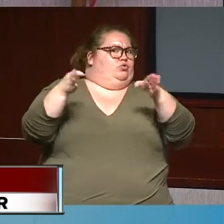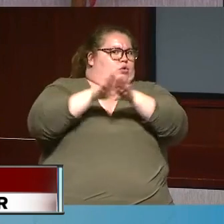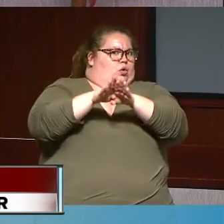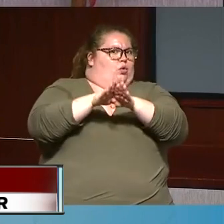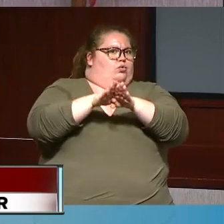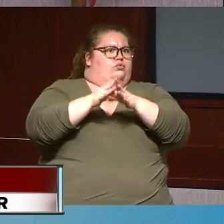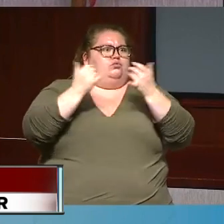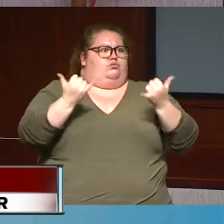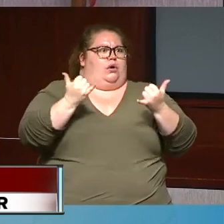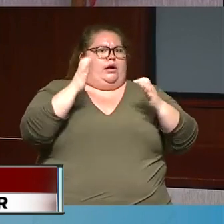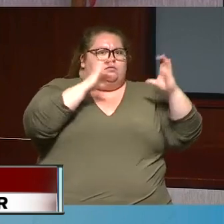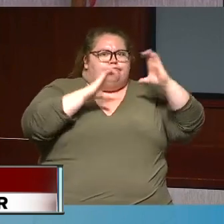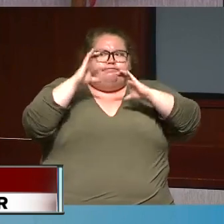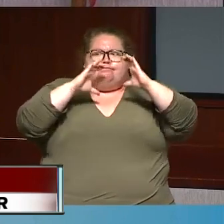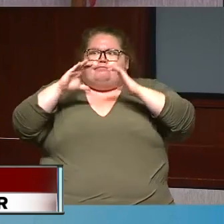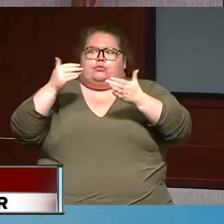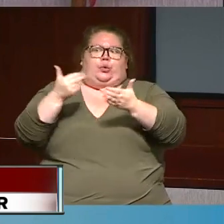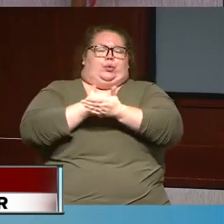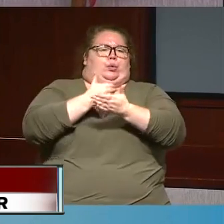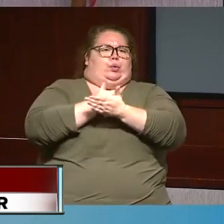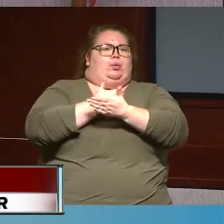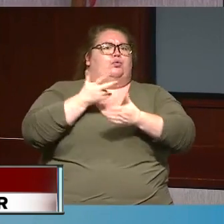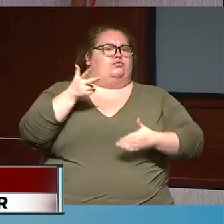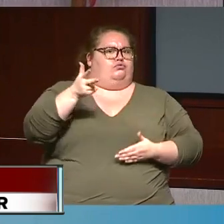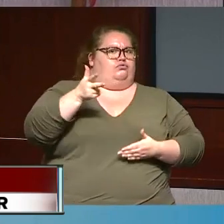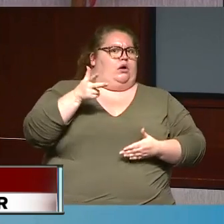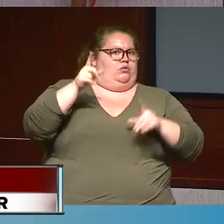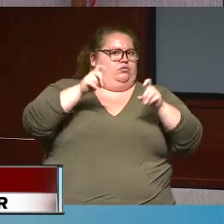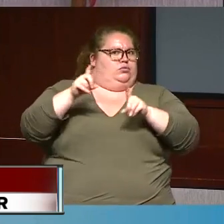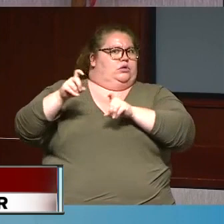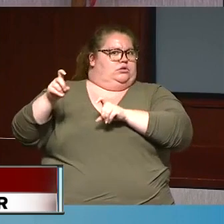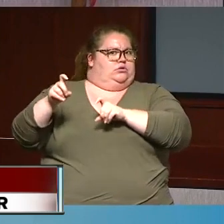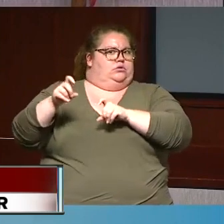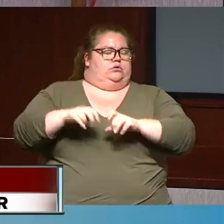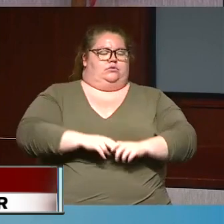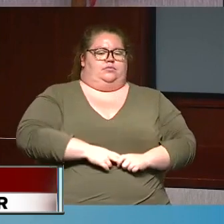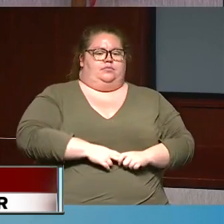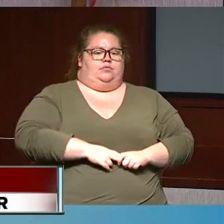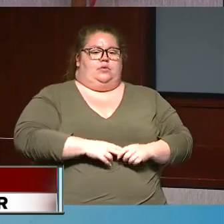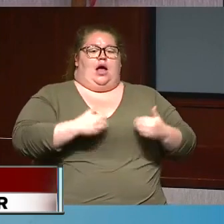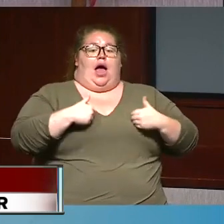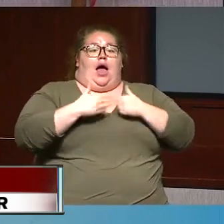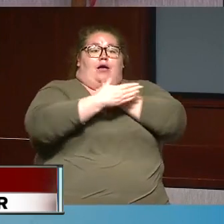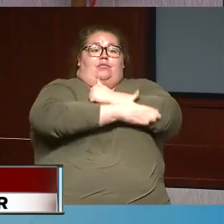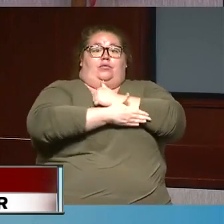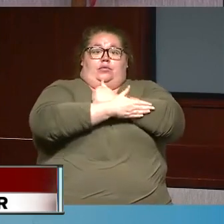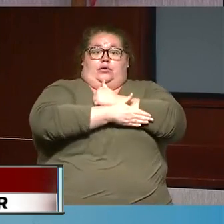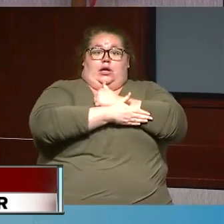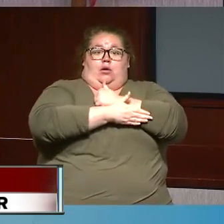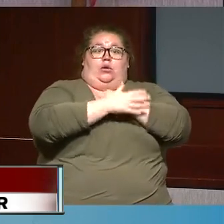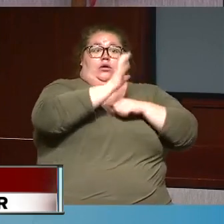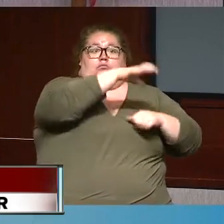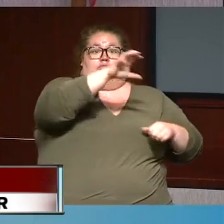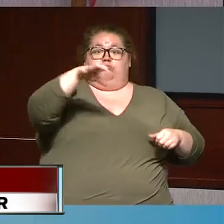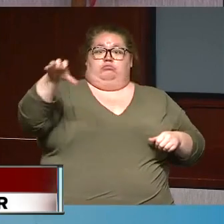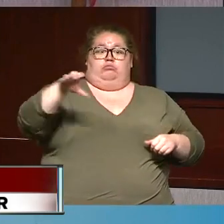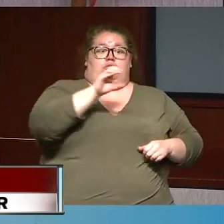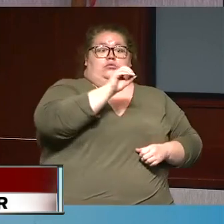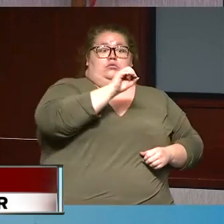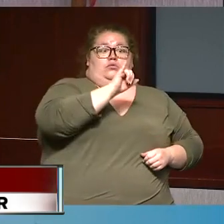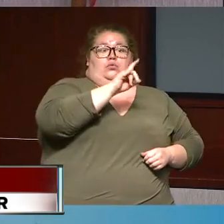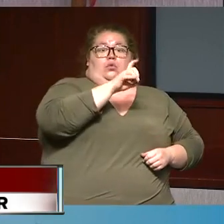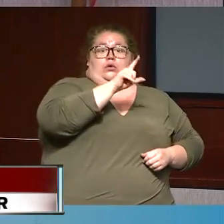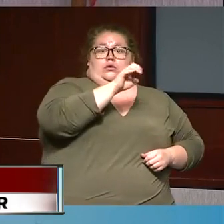new location to put that site. The county sites also remain open. We have the location in Oildale at the Good Sam